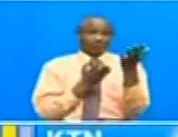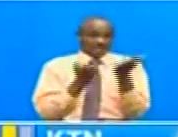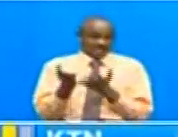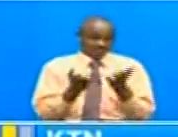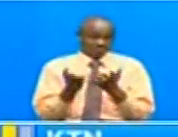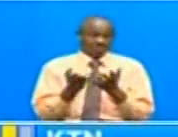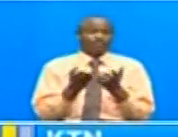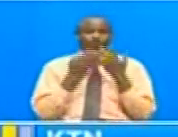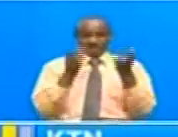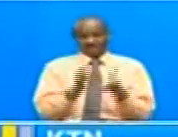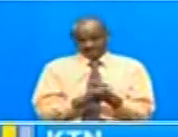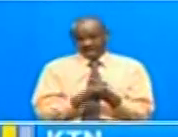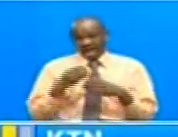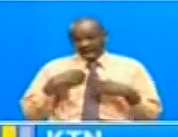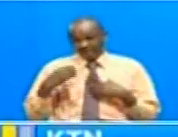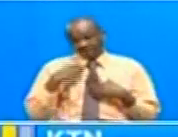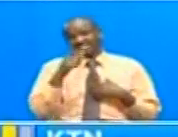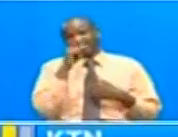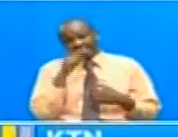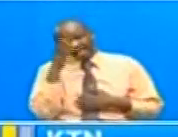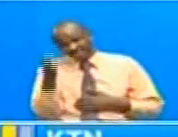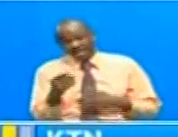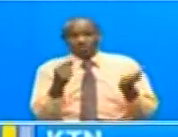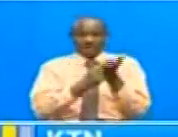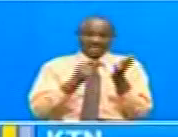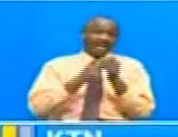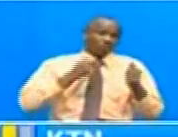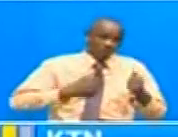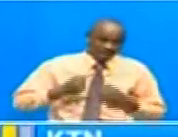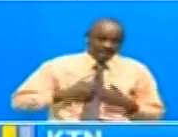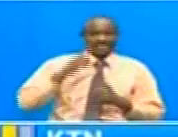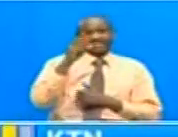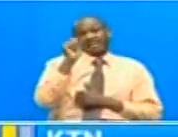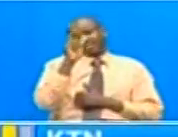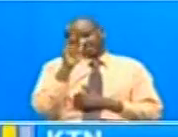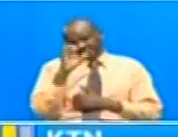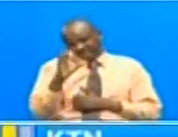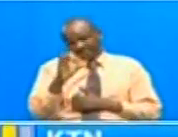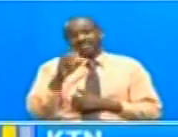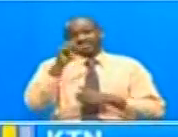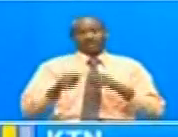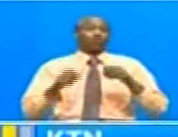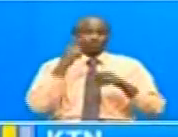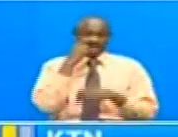providers in Kenya, with a growing footprint in Tanzania, Uganda, Rwanda, the Democratic Republic of Congo, and South Sudan.